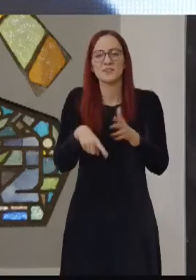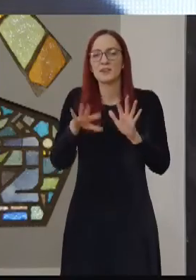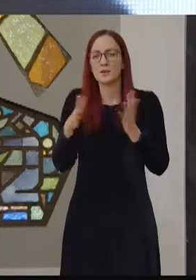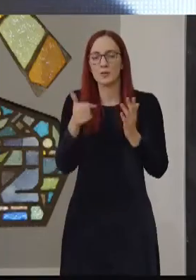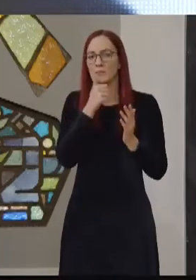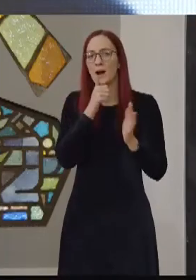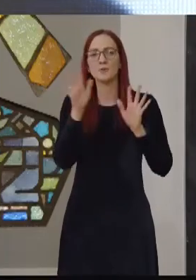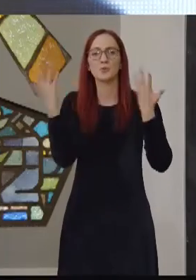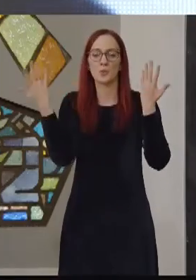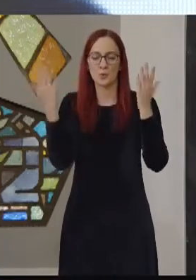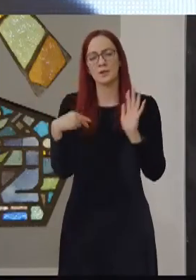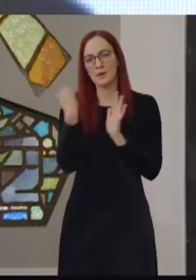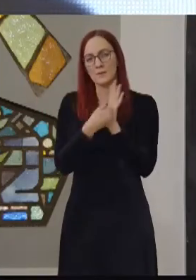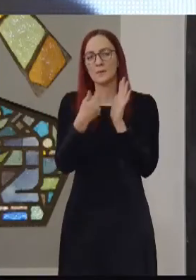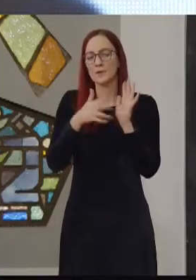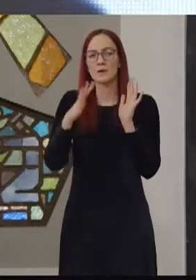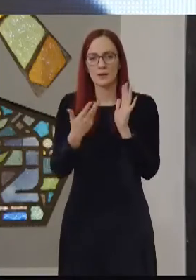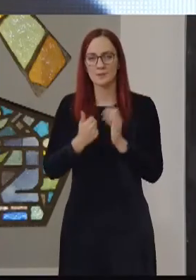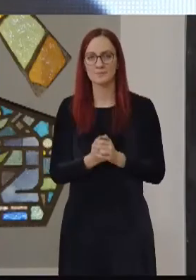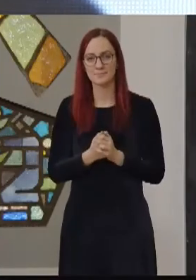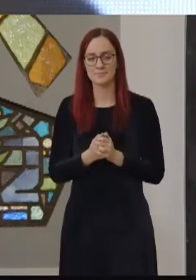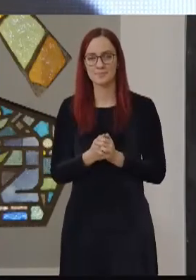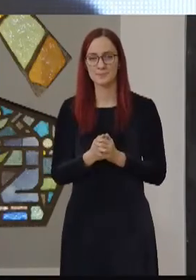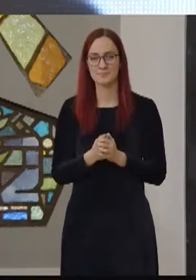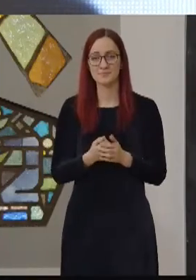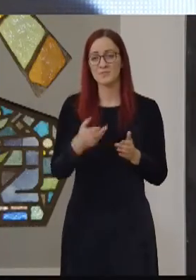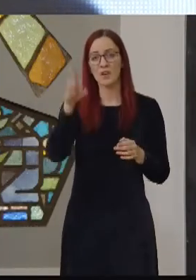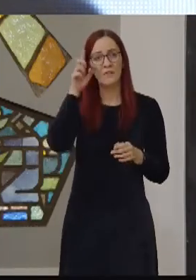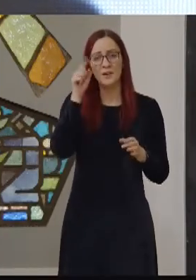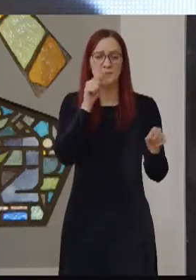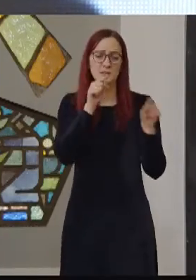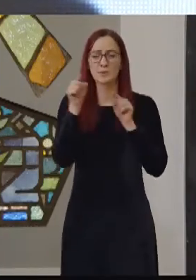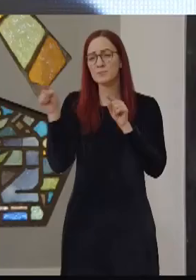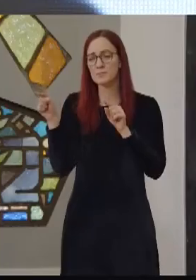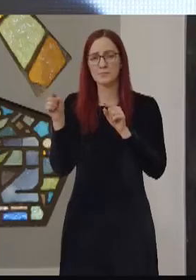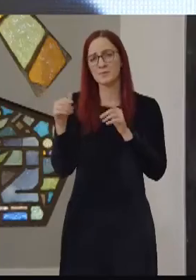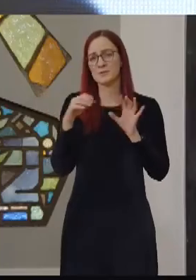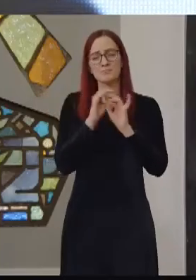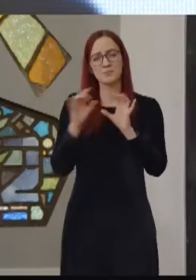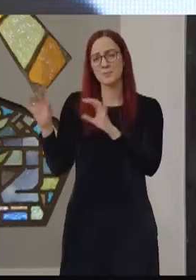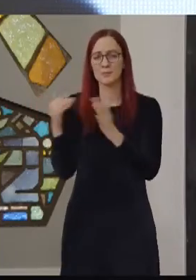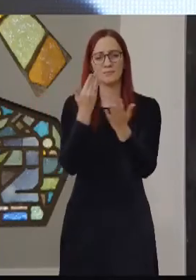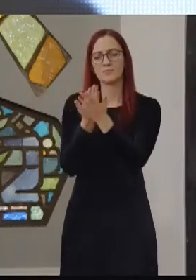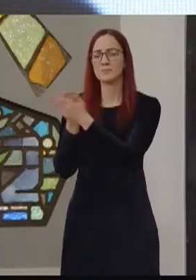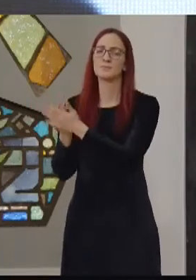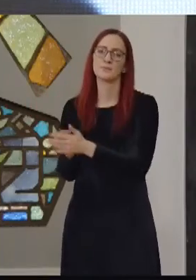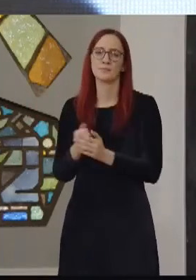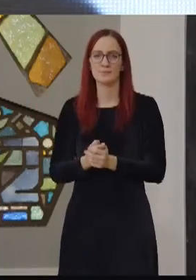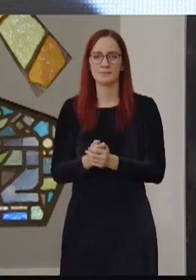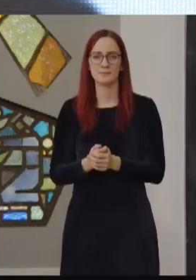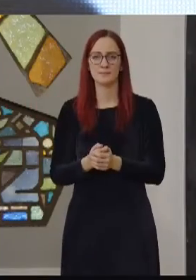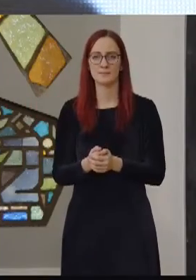aborted by force. It depends, of course, all those recommendations of, by the Grevio